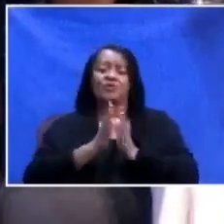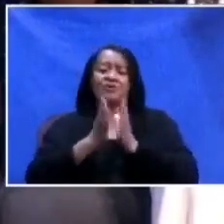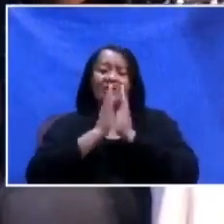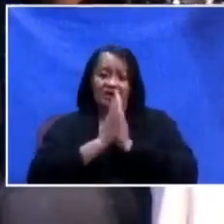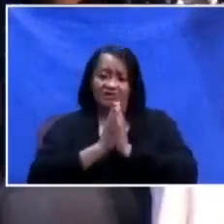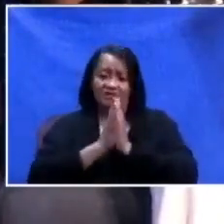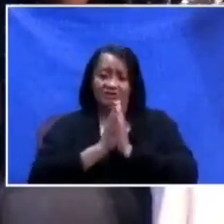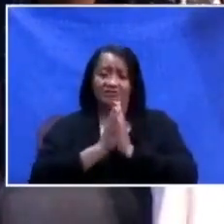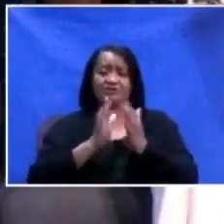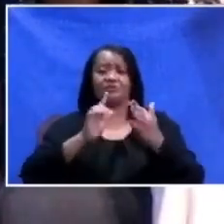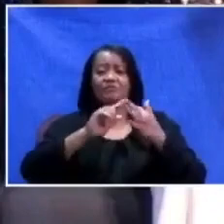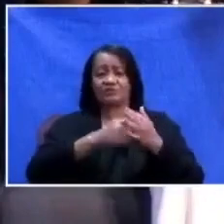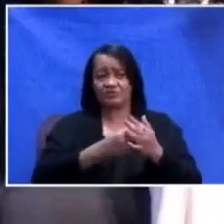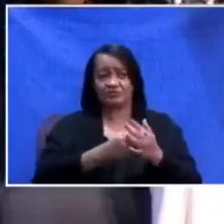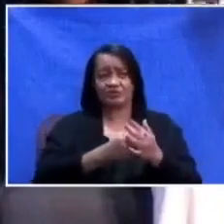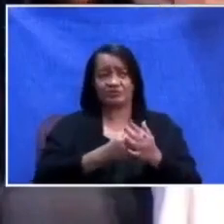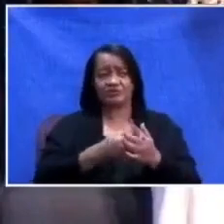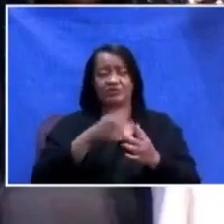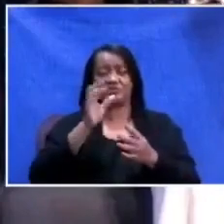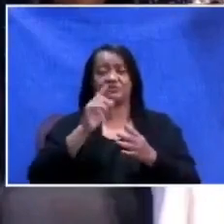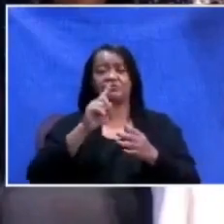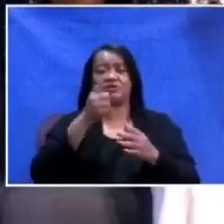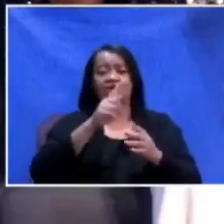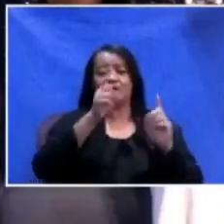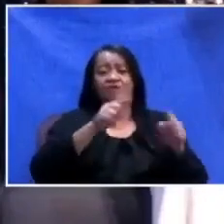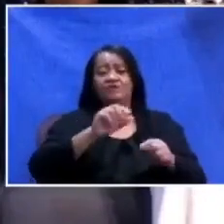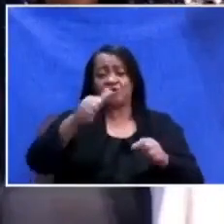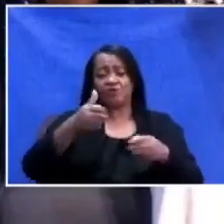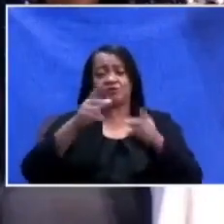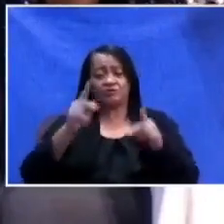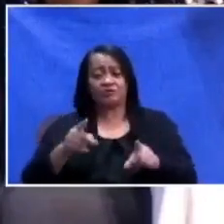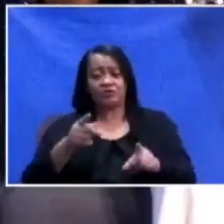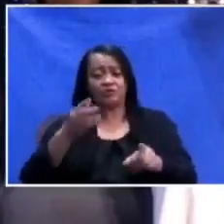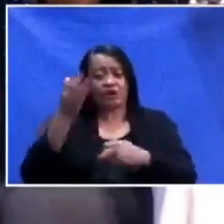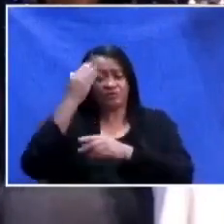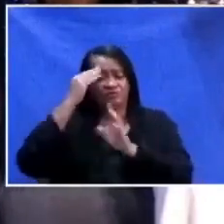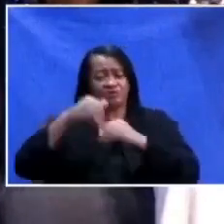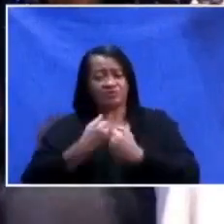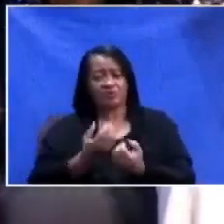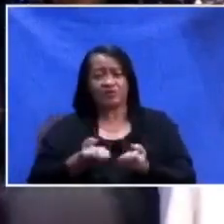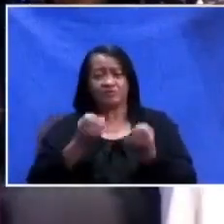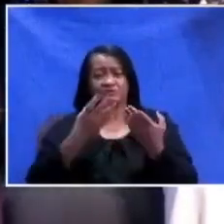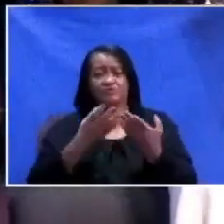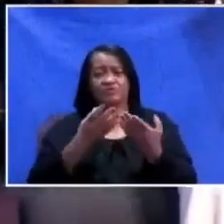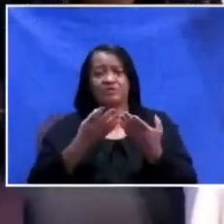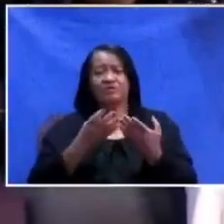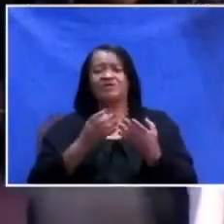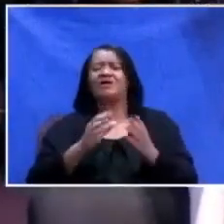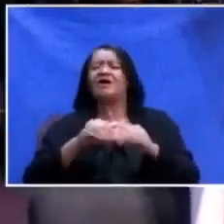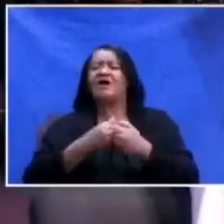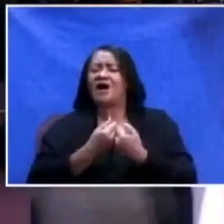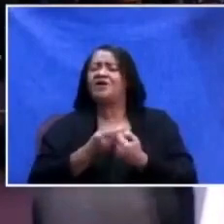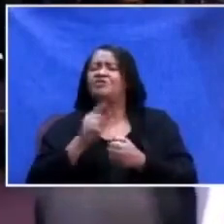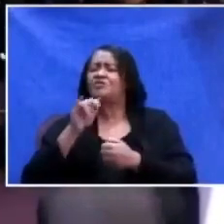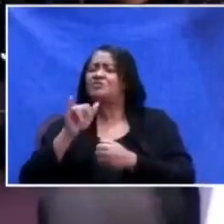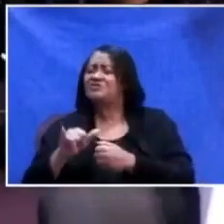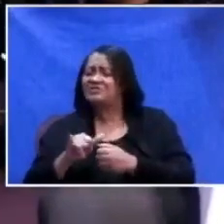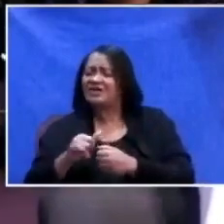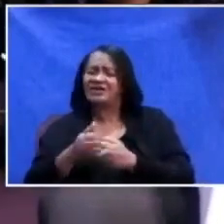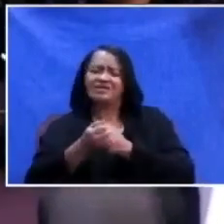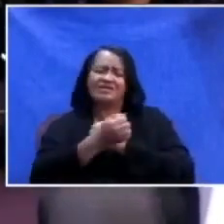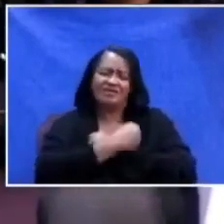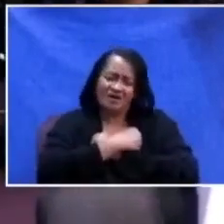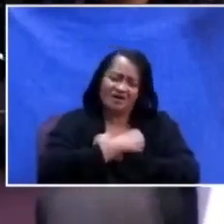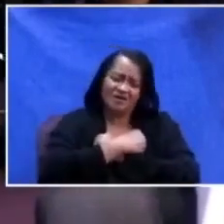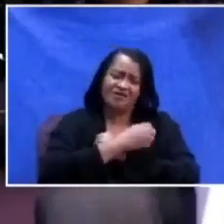these. Can I start? This is the first question from somebody. They want to know, how do you stay passionate about the church and its